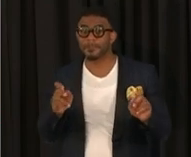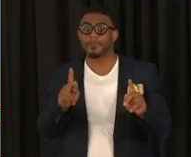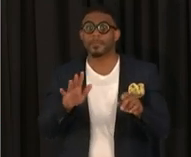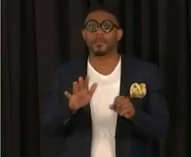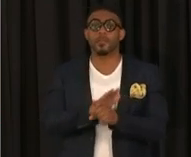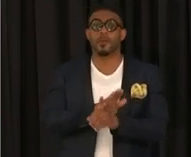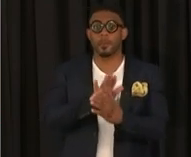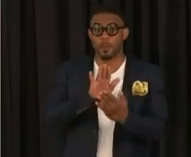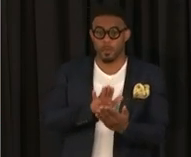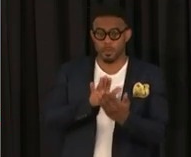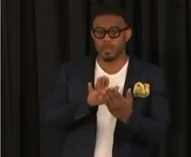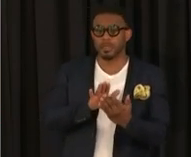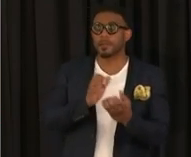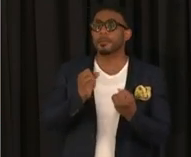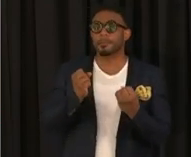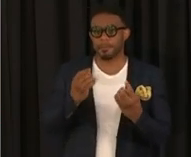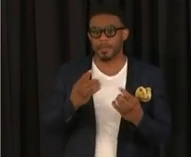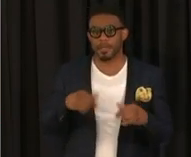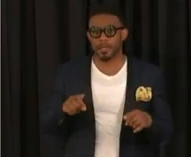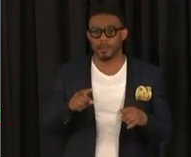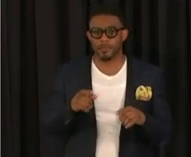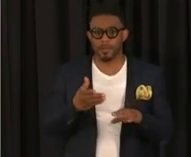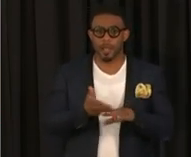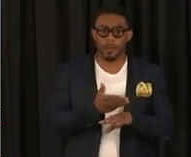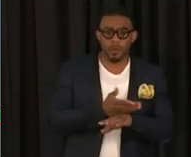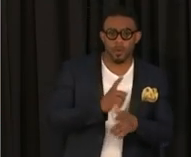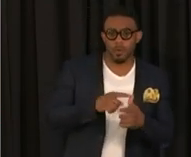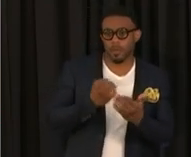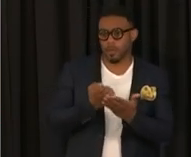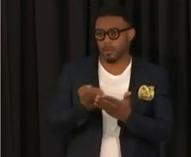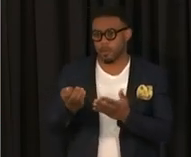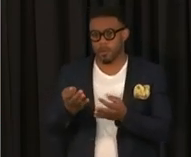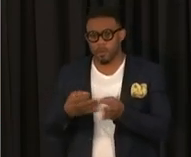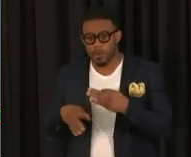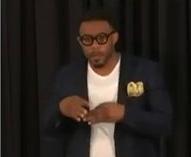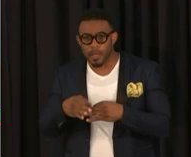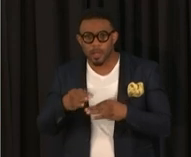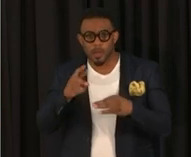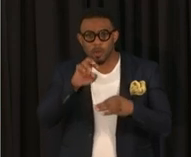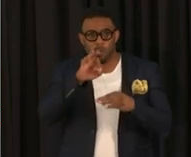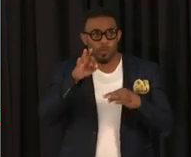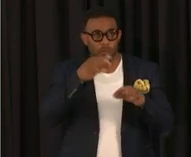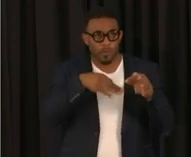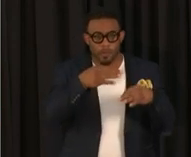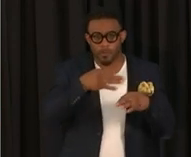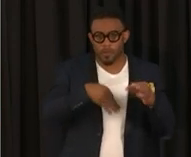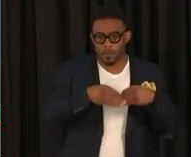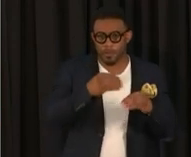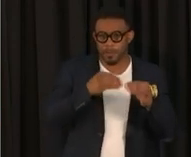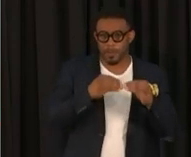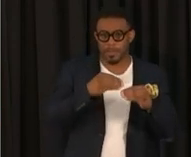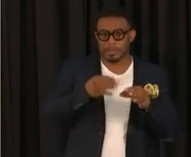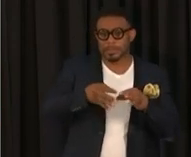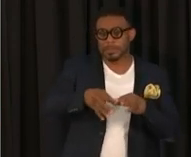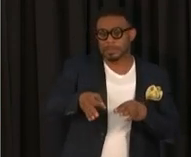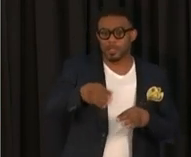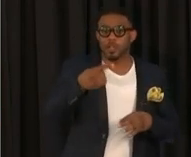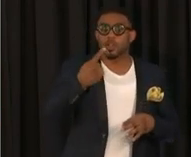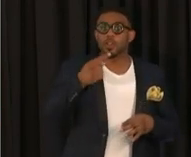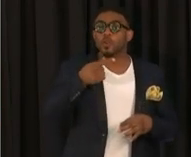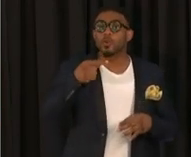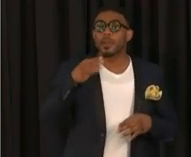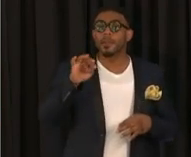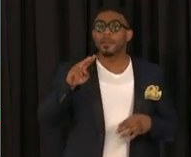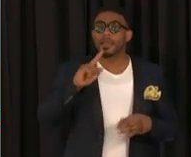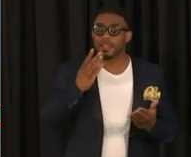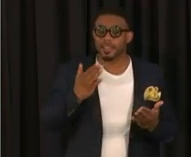back in person, many of the upgrades or equipment replacements or roof repairs have been delayed. The Green Bank is